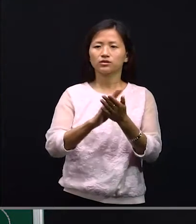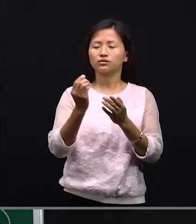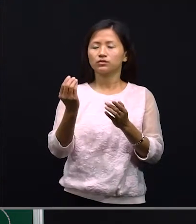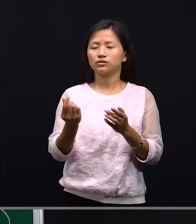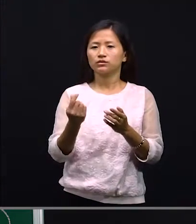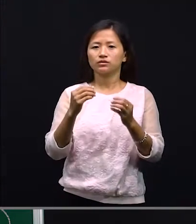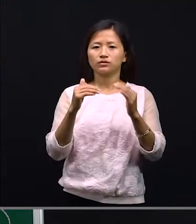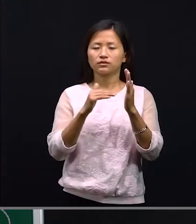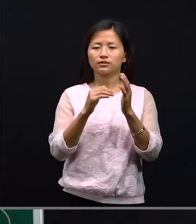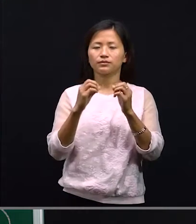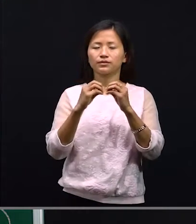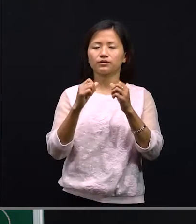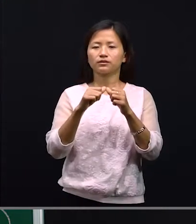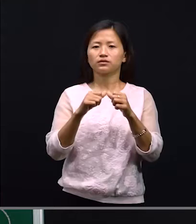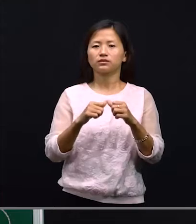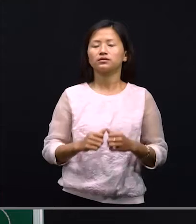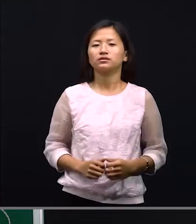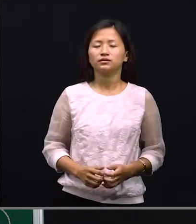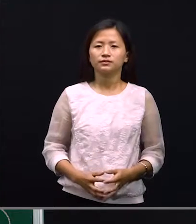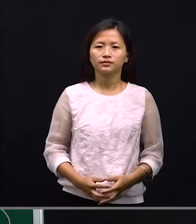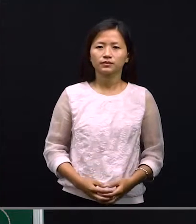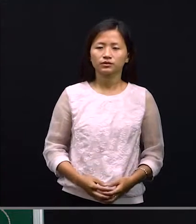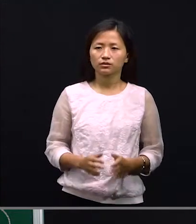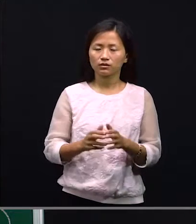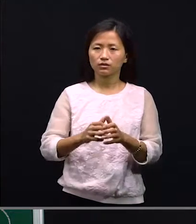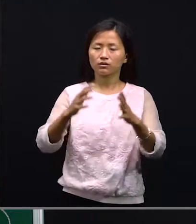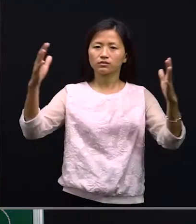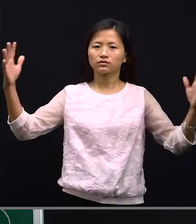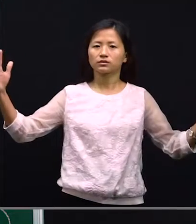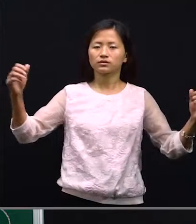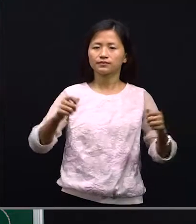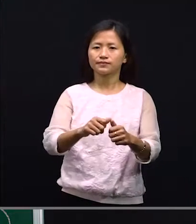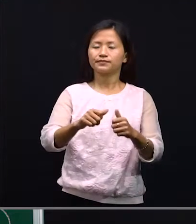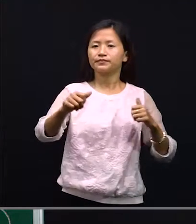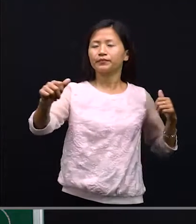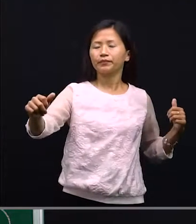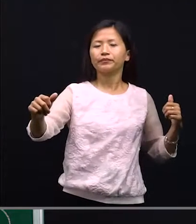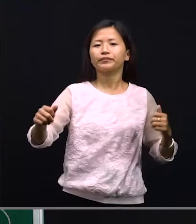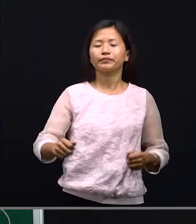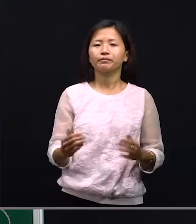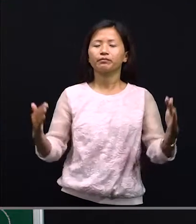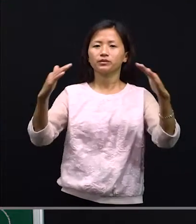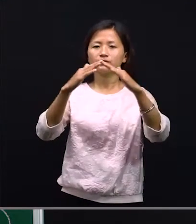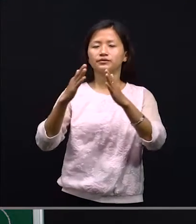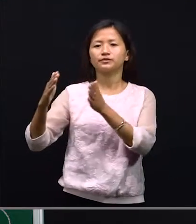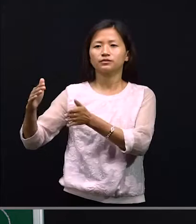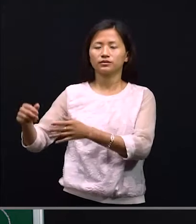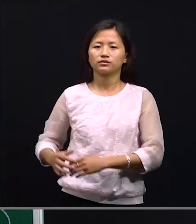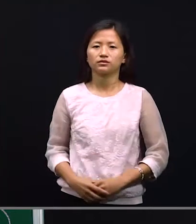Chozuba, then Sataka. Okay, this is the longest mountain range comparing to the other two again. Okay,